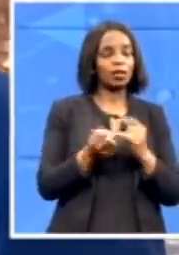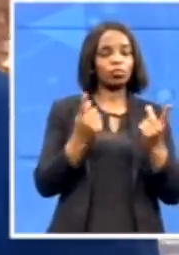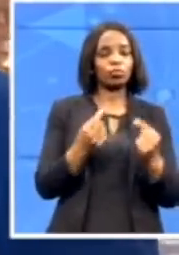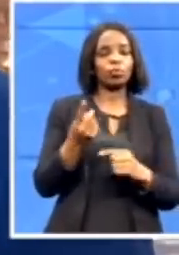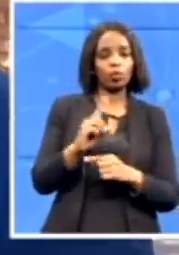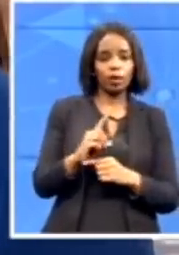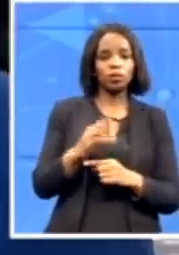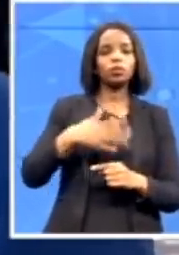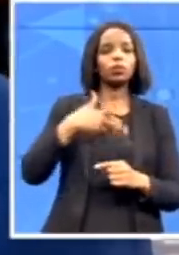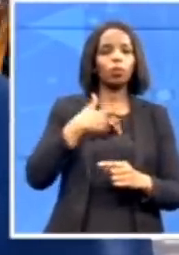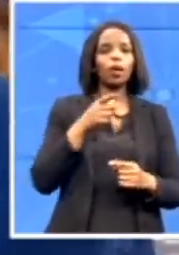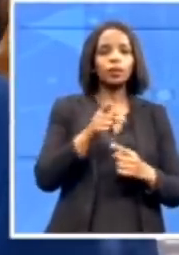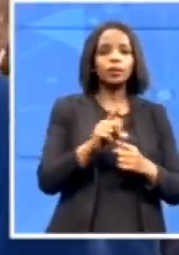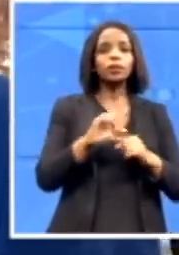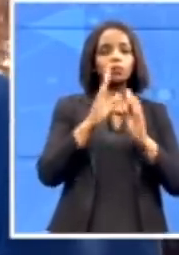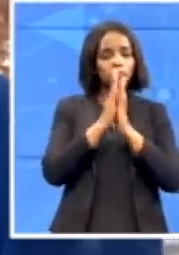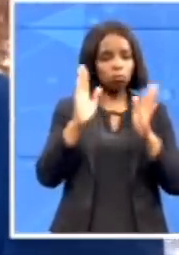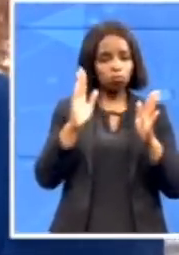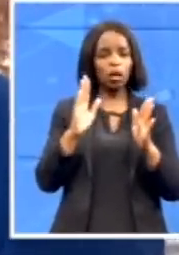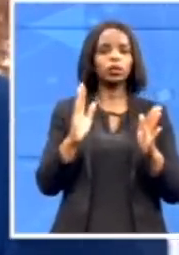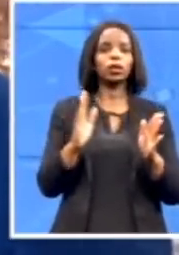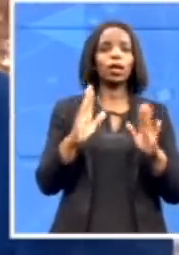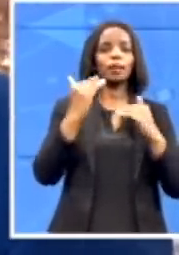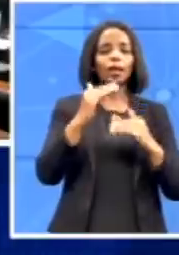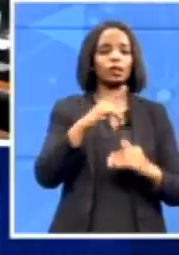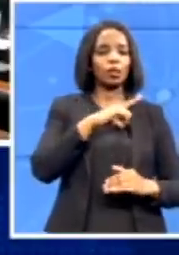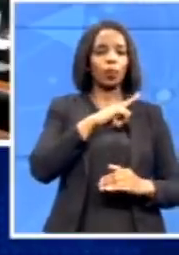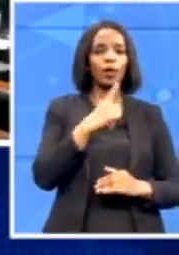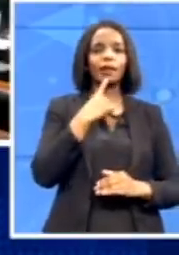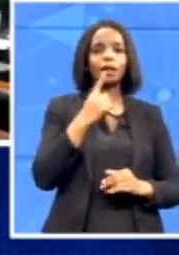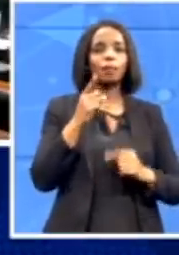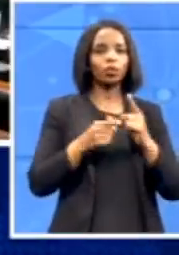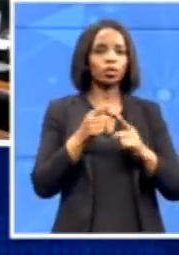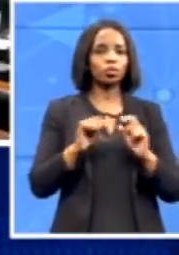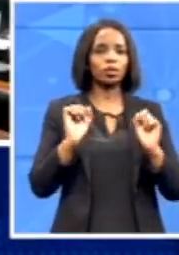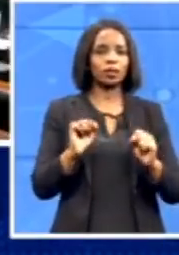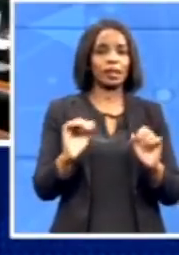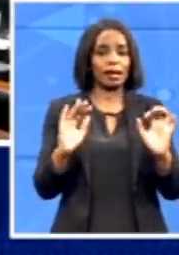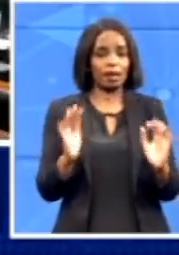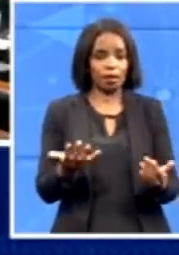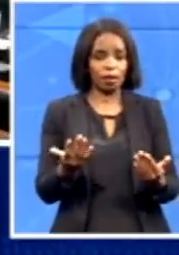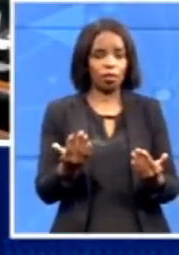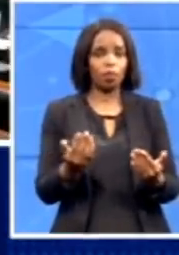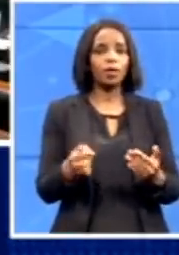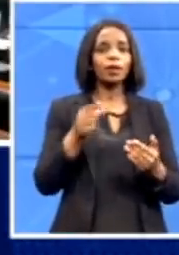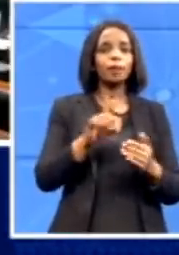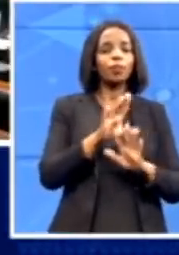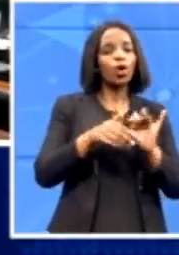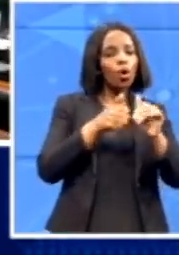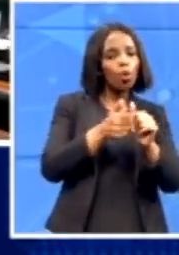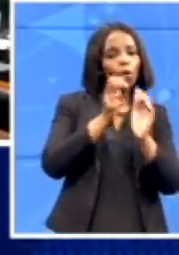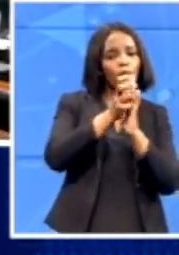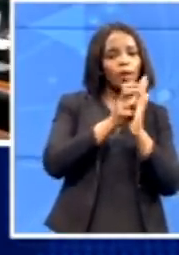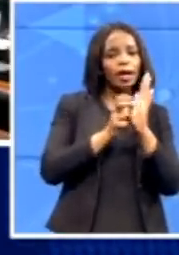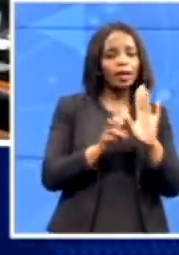prosecute by saying, let's not limit it to an administrative compliance issue. Let's extend it to the conduct of the prosecutor, where we